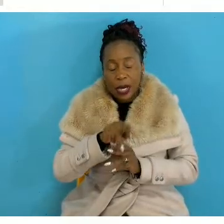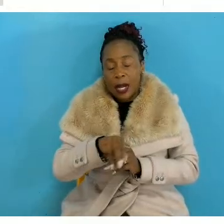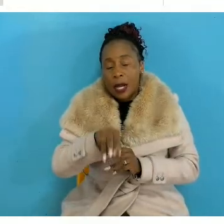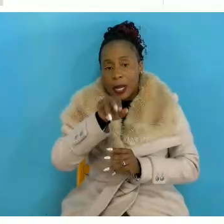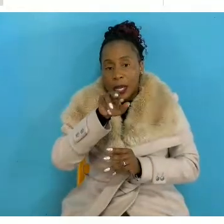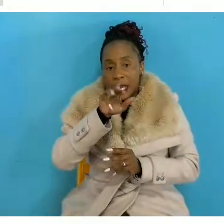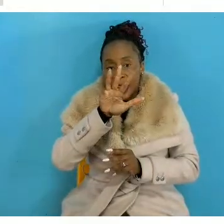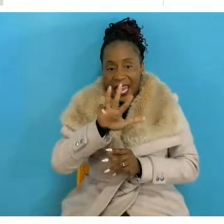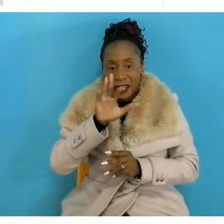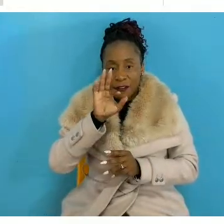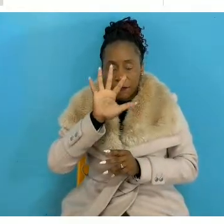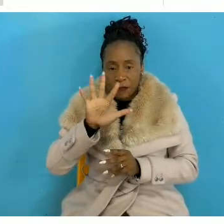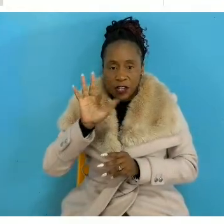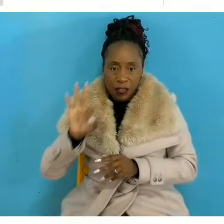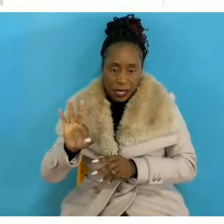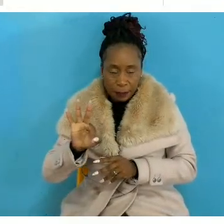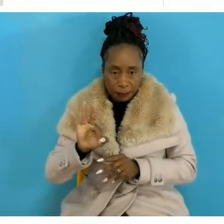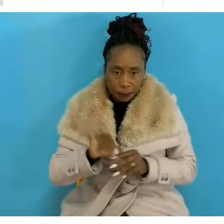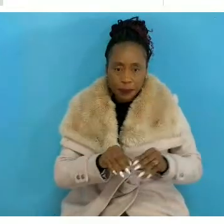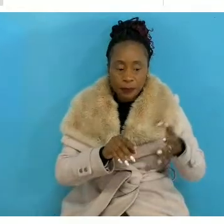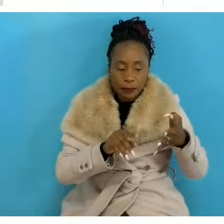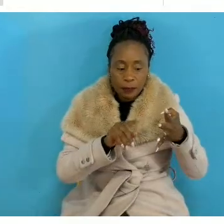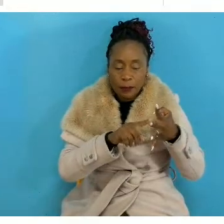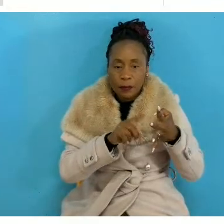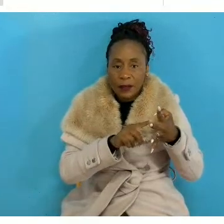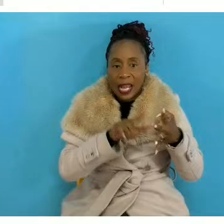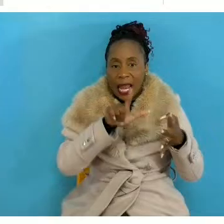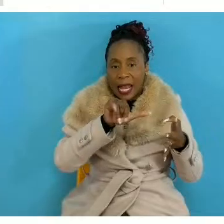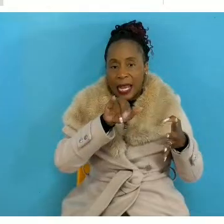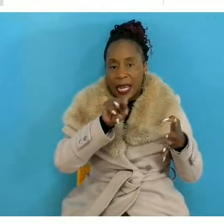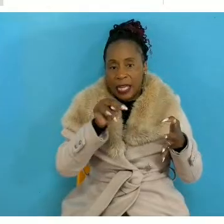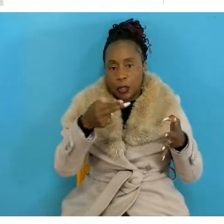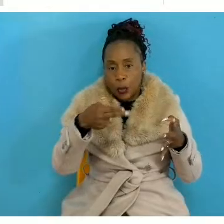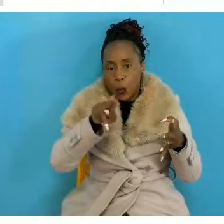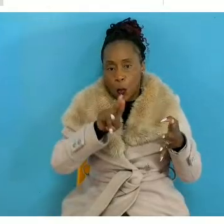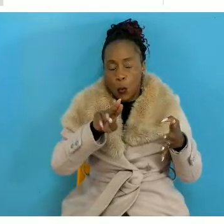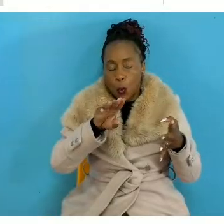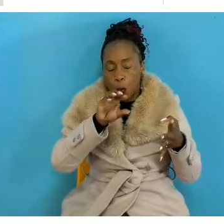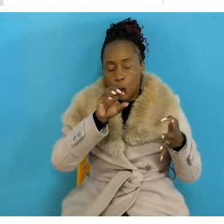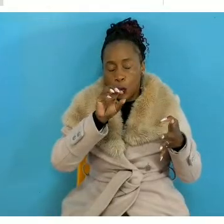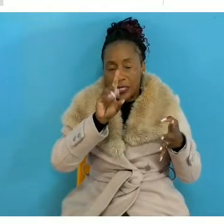188,953,000. The Innovation Hub by Lenhood, it is